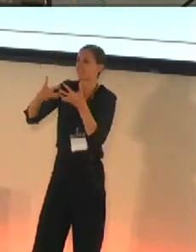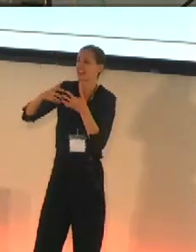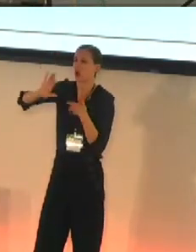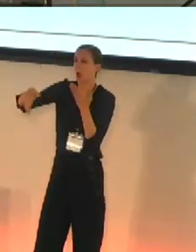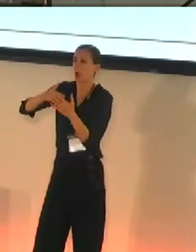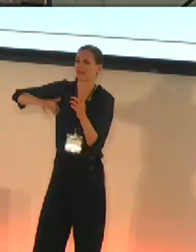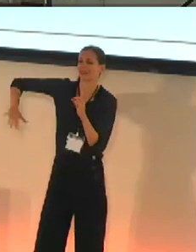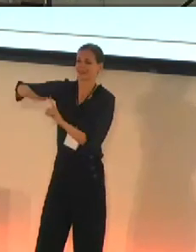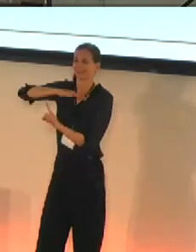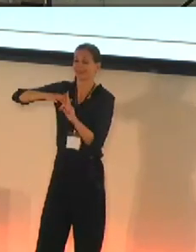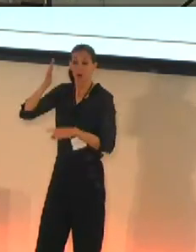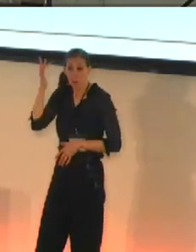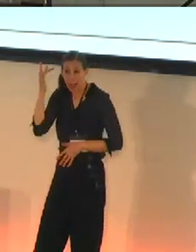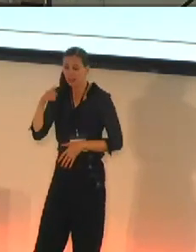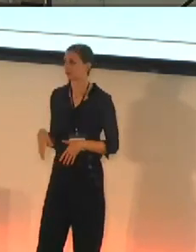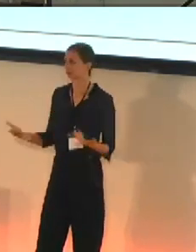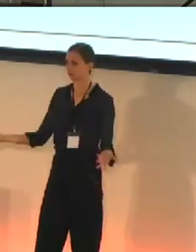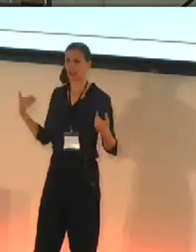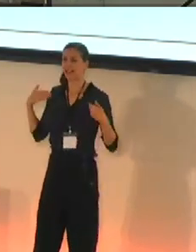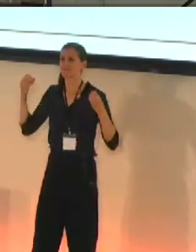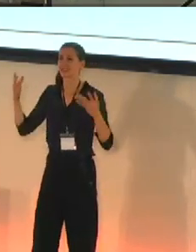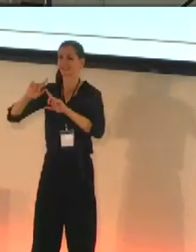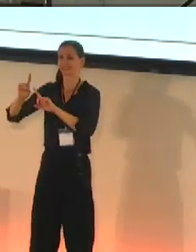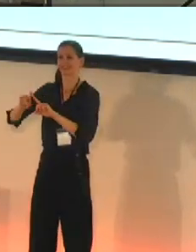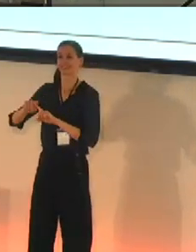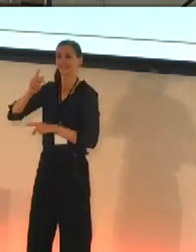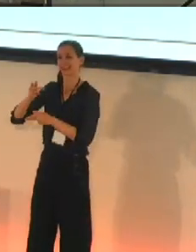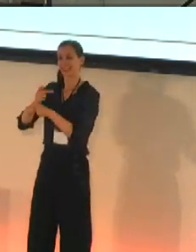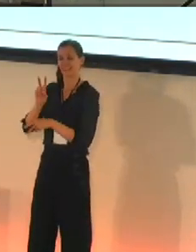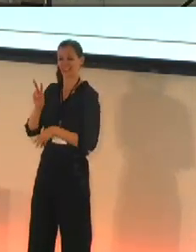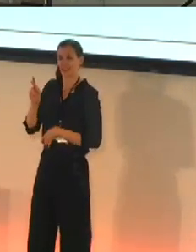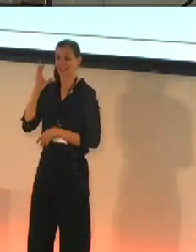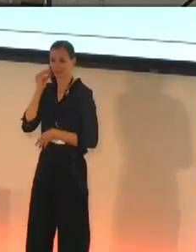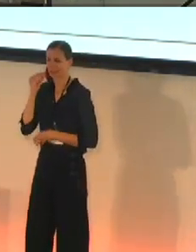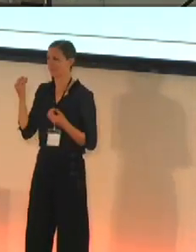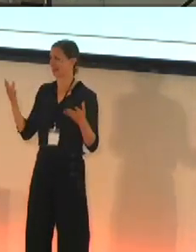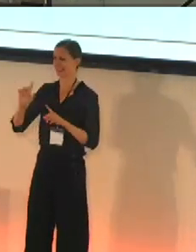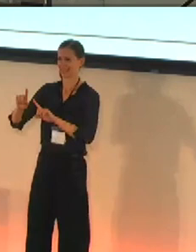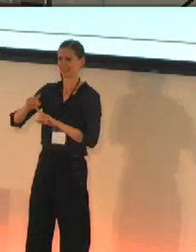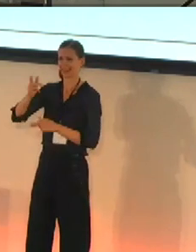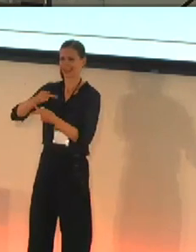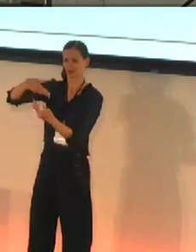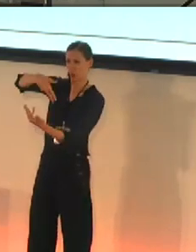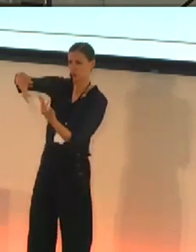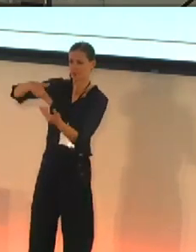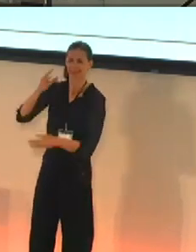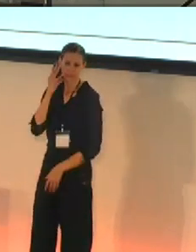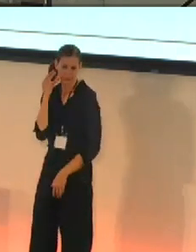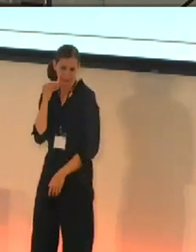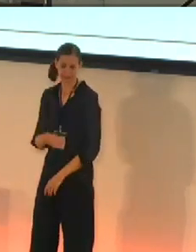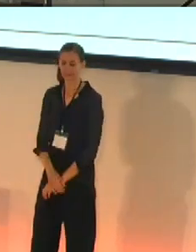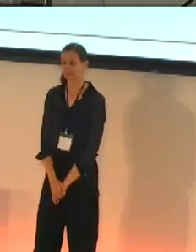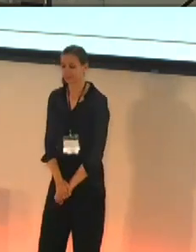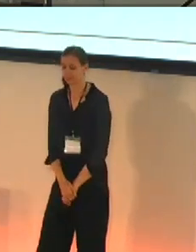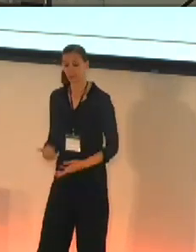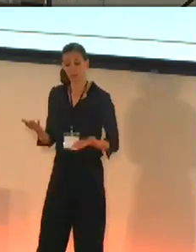venues, because there are many different kinds of virtual reality experiences, many different kinds of social experiences as well. In a more formal